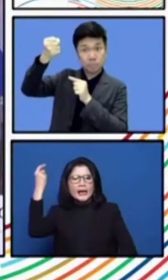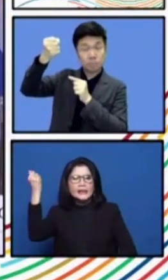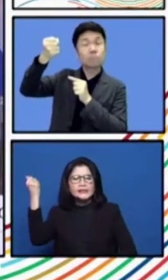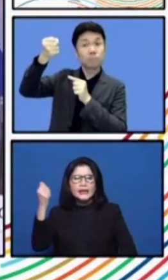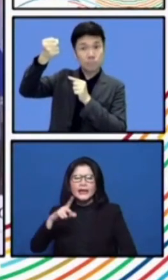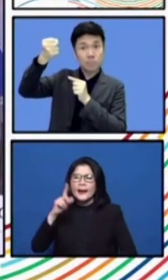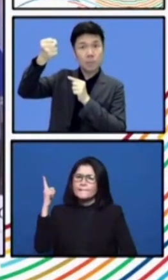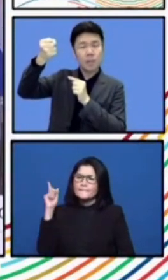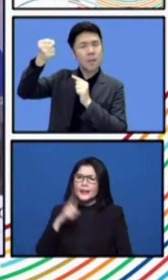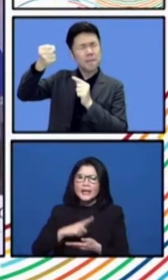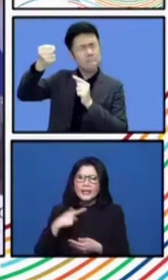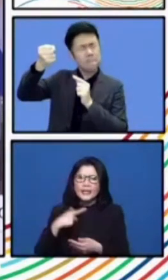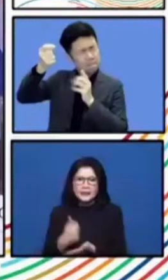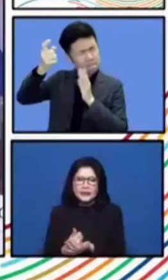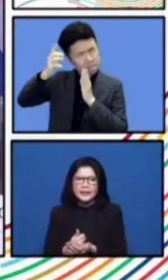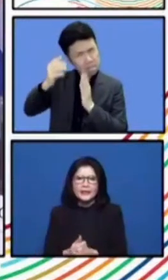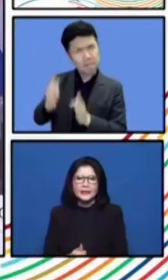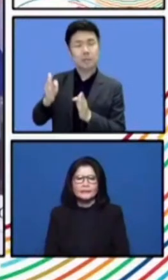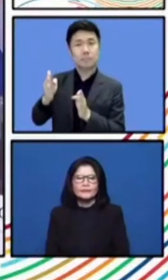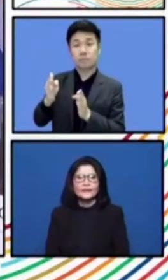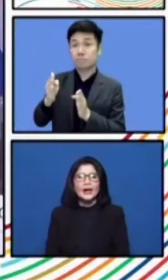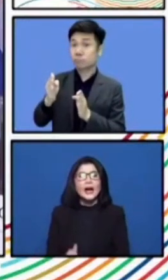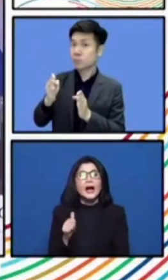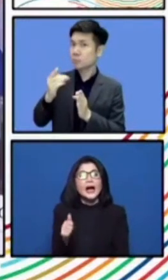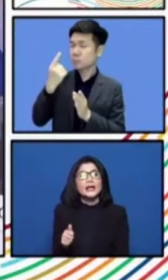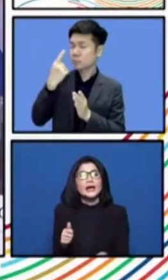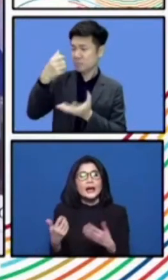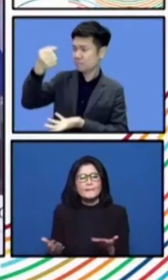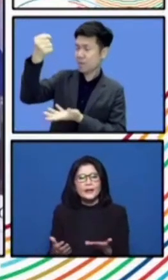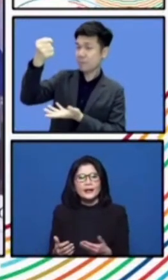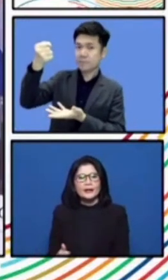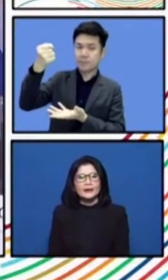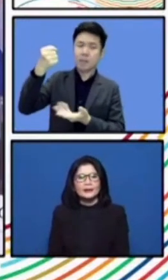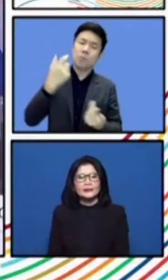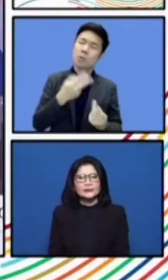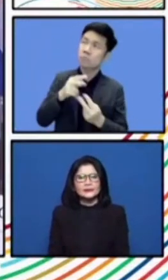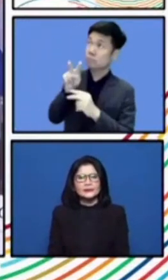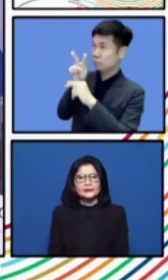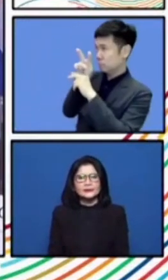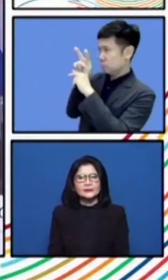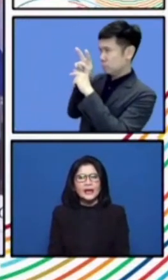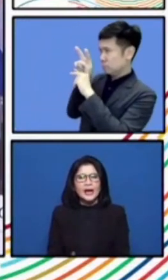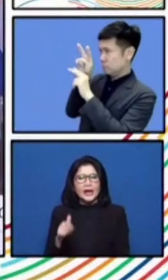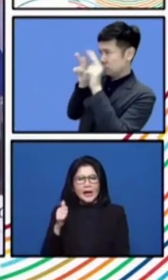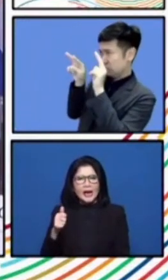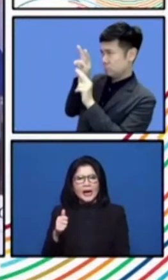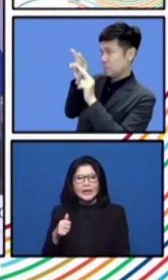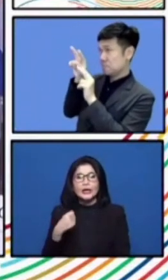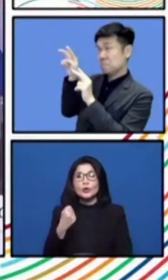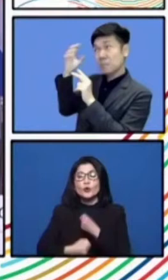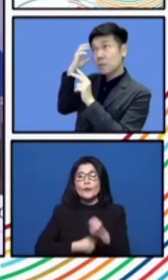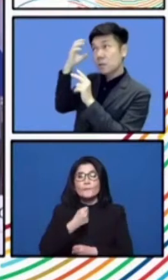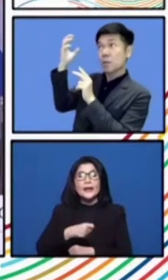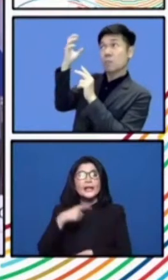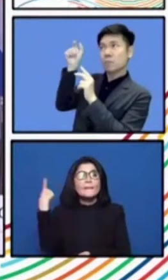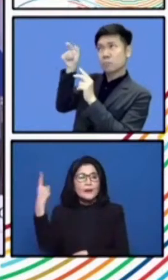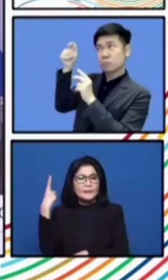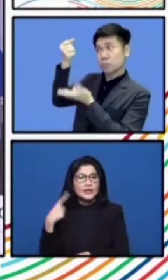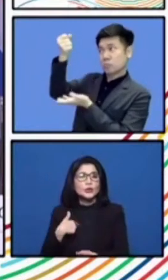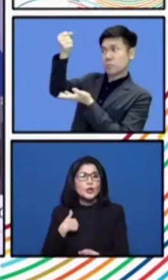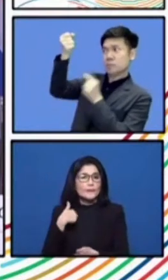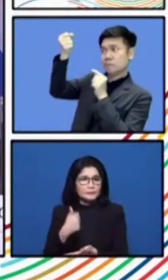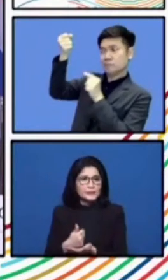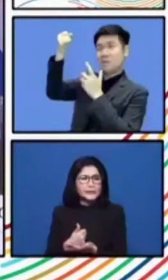essential means by which to assess government efforts for the realization of Human Rights